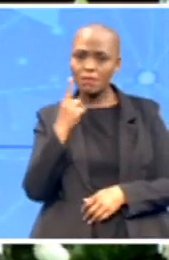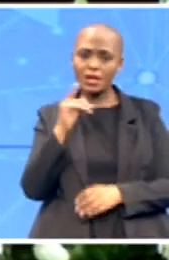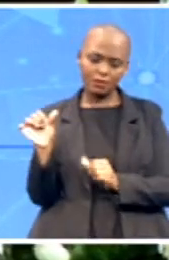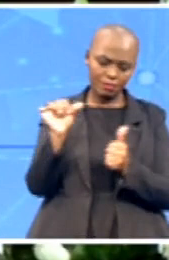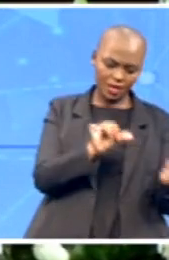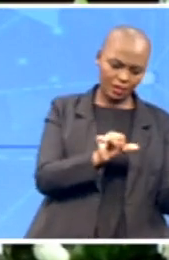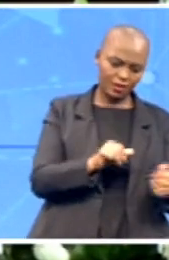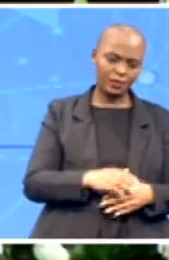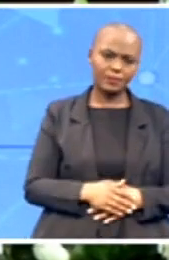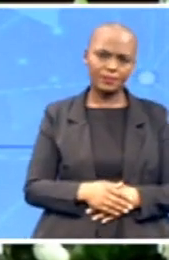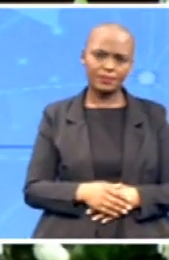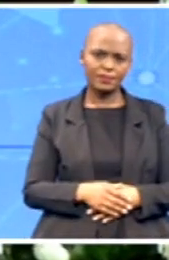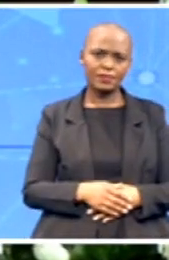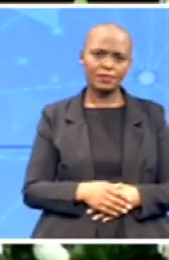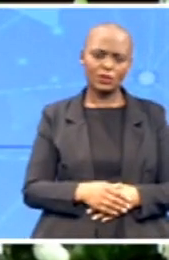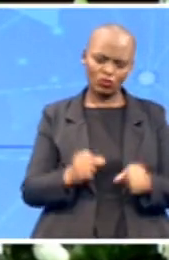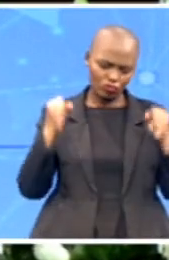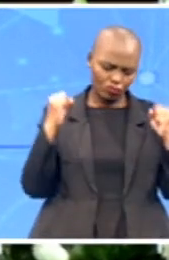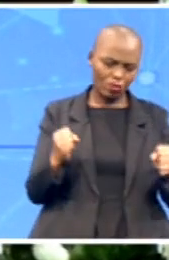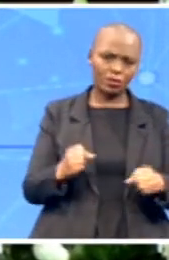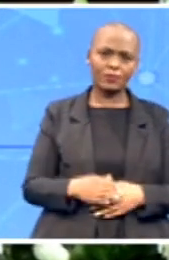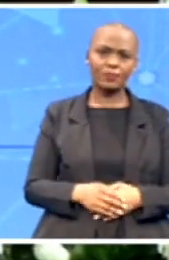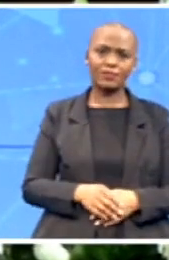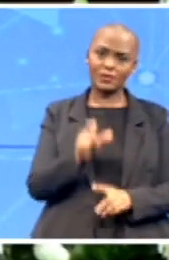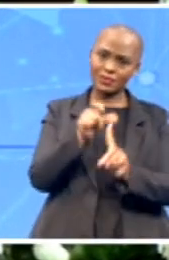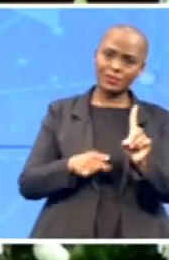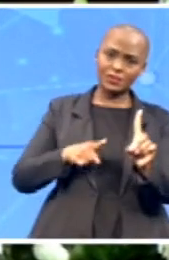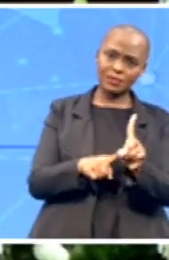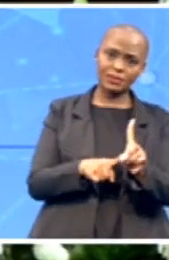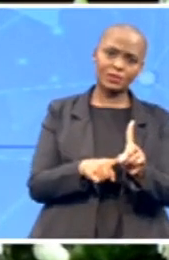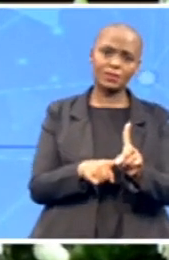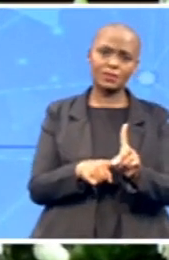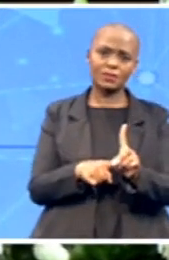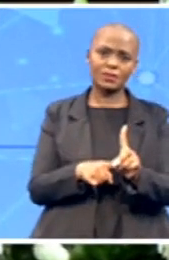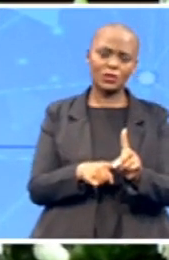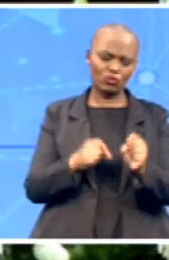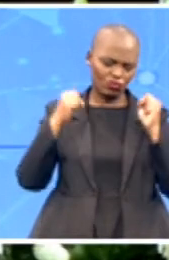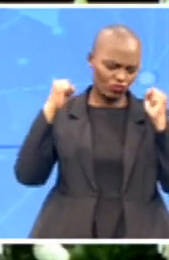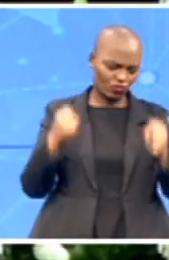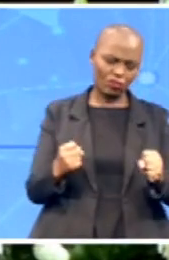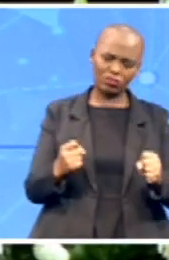And Komphela was very strong. But once the Maguaga and Amu,